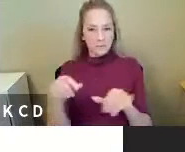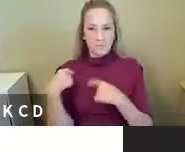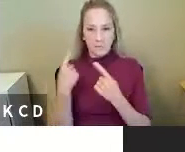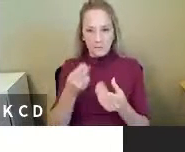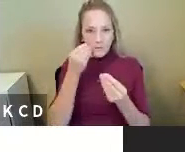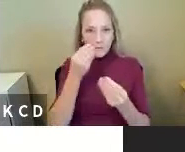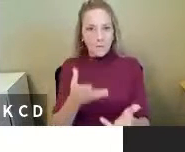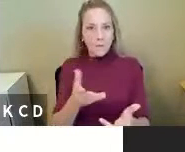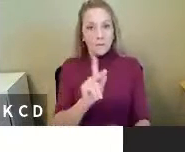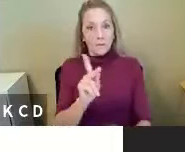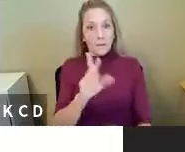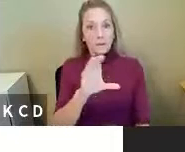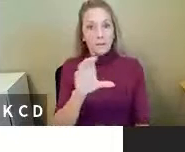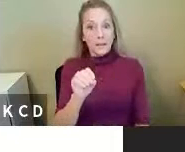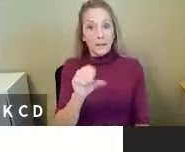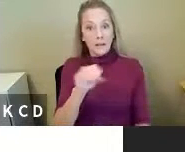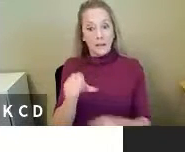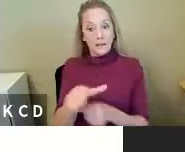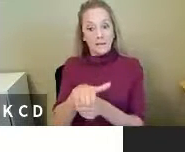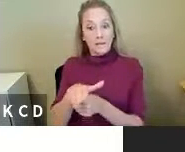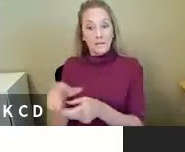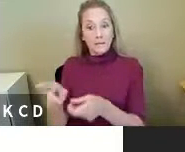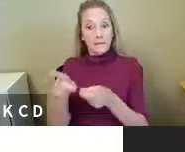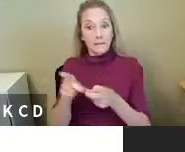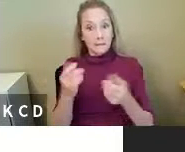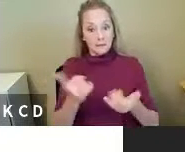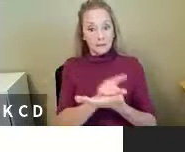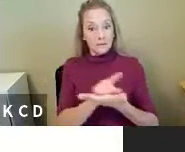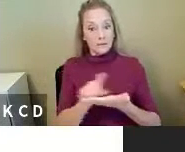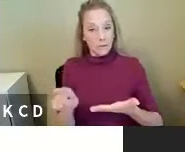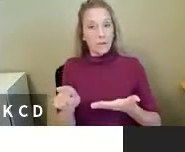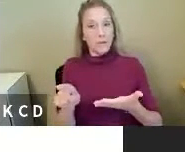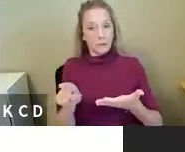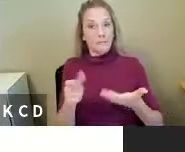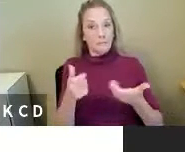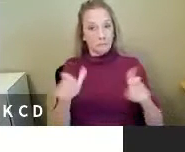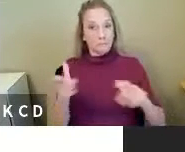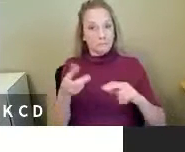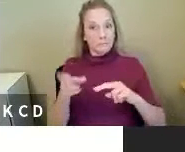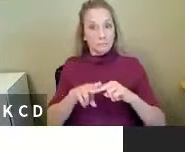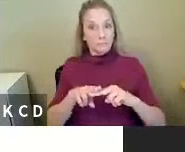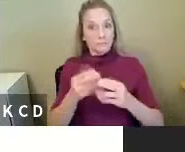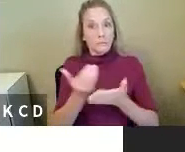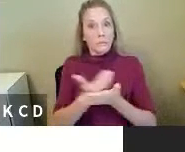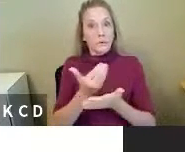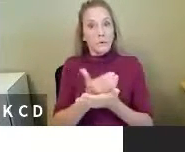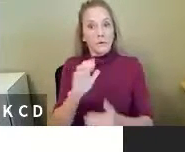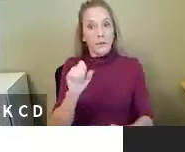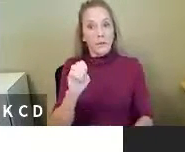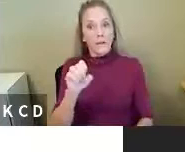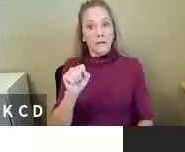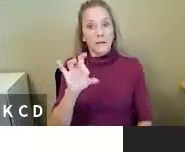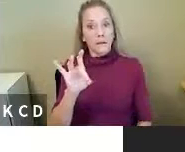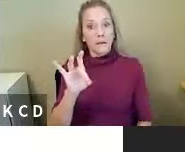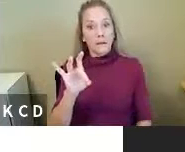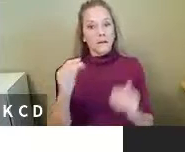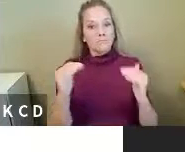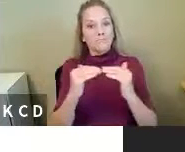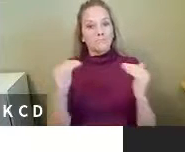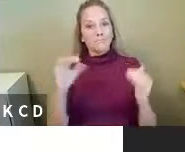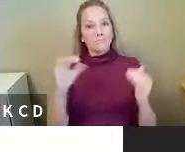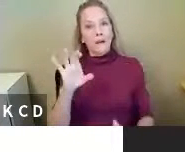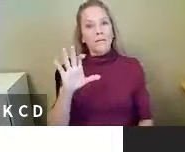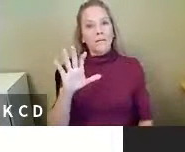and in the district is this most recent week had a significant increase in new cases, 851 in